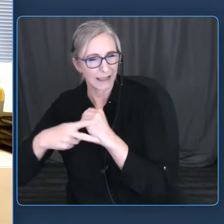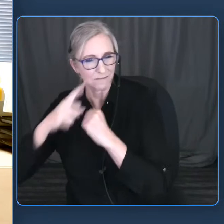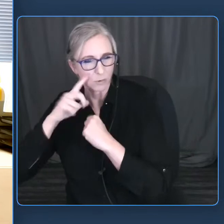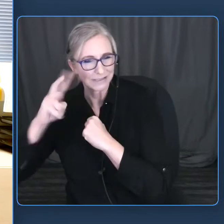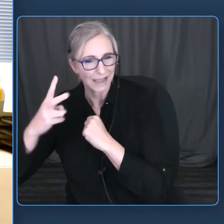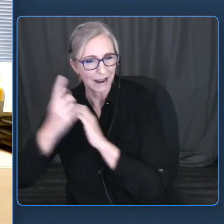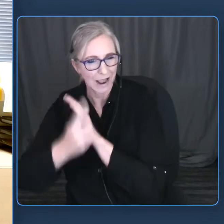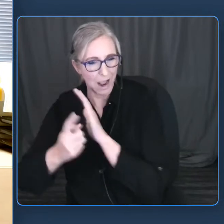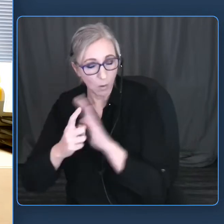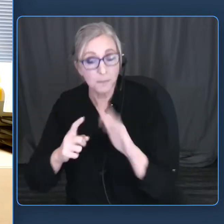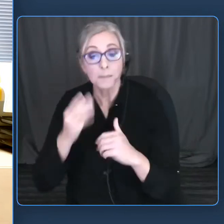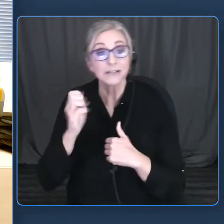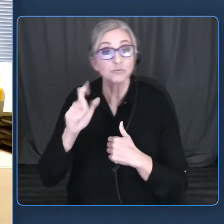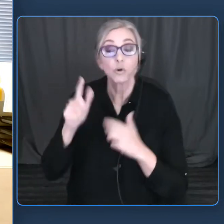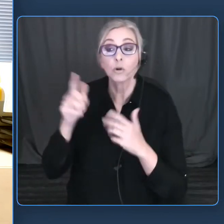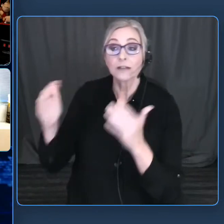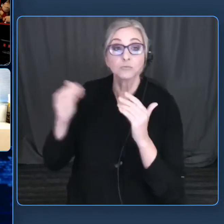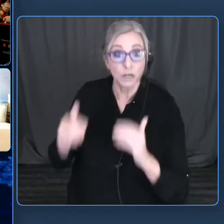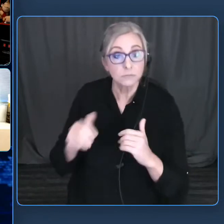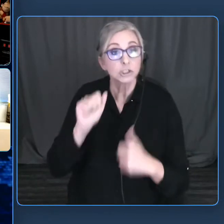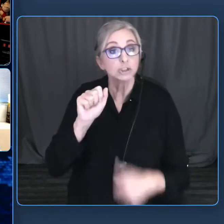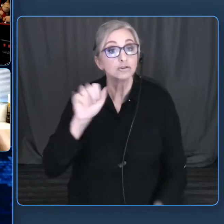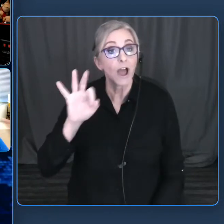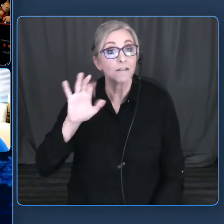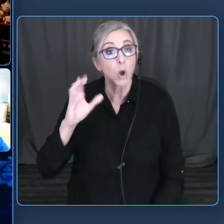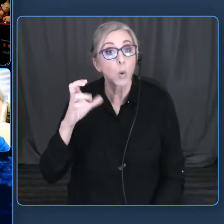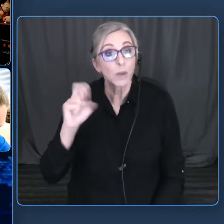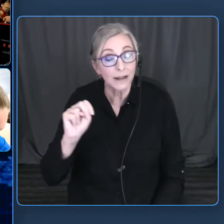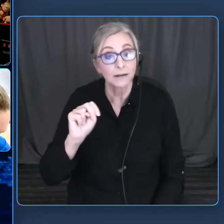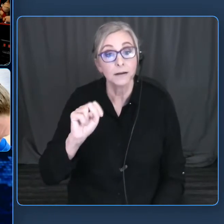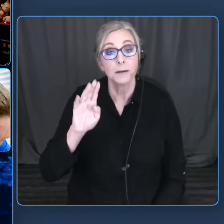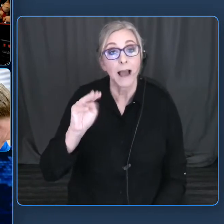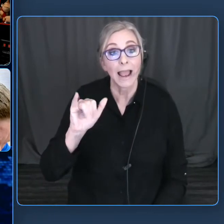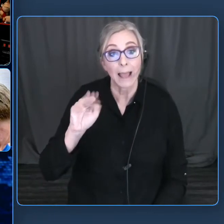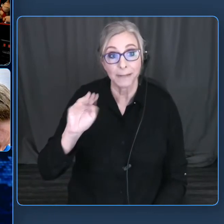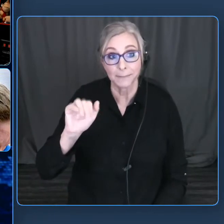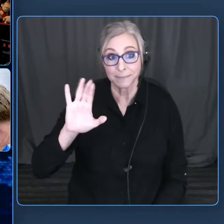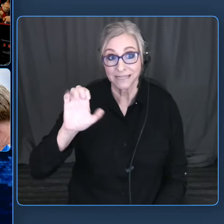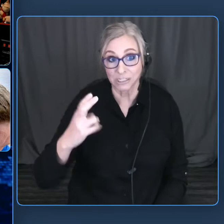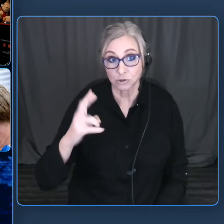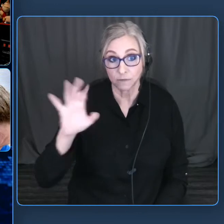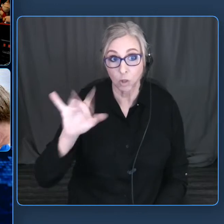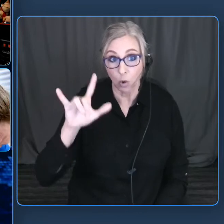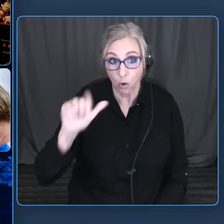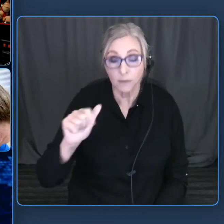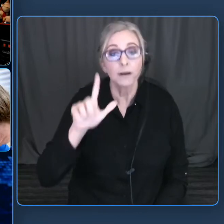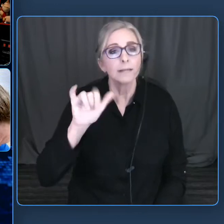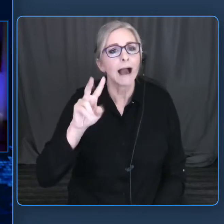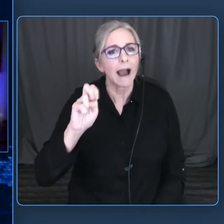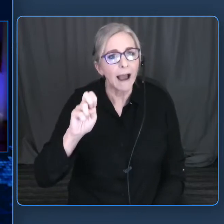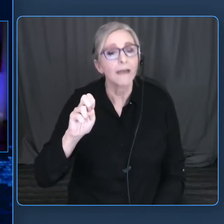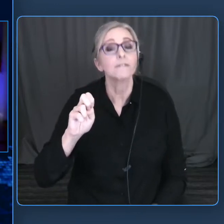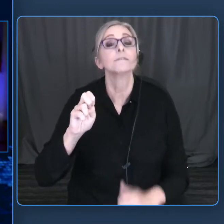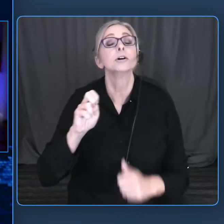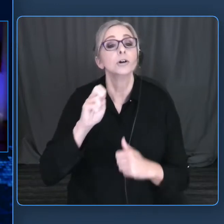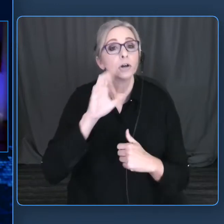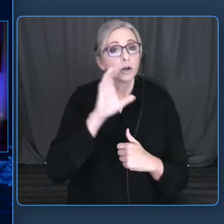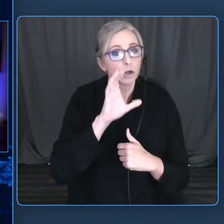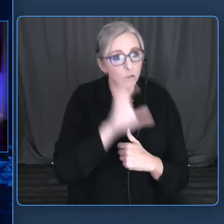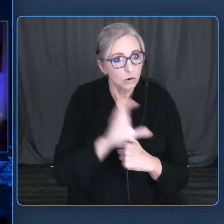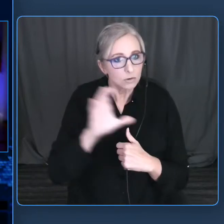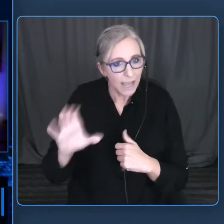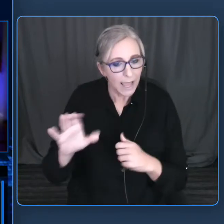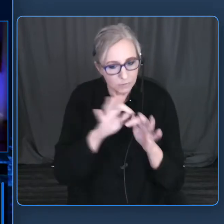Mitchell, what's our next question? Sure. Jeff Cohen from Miami Beach, Florida is asking, live computer-generated closed